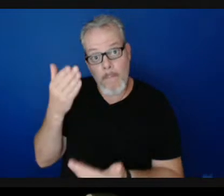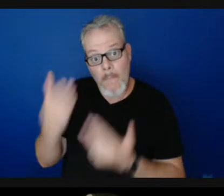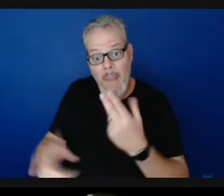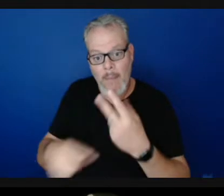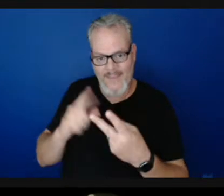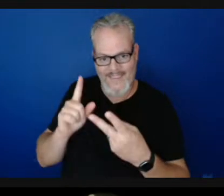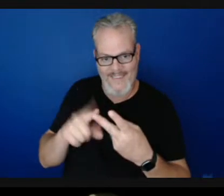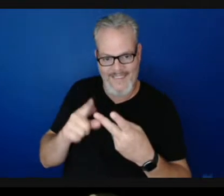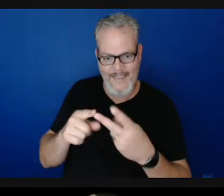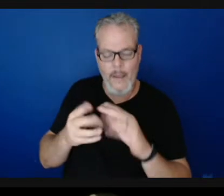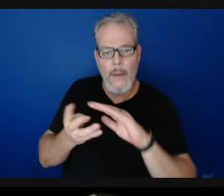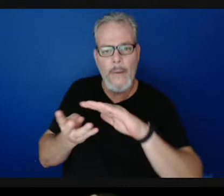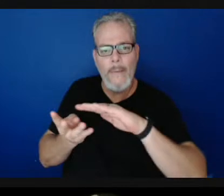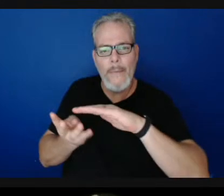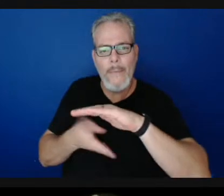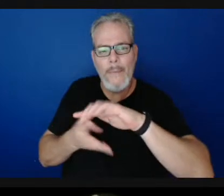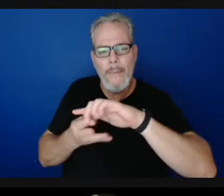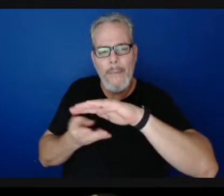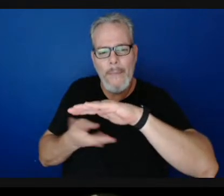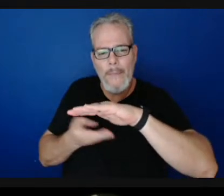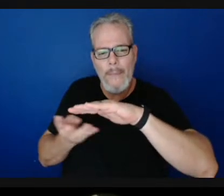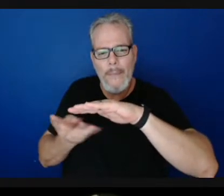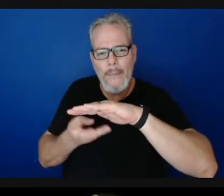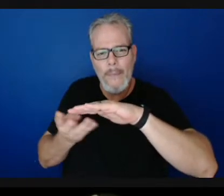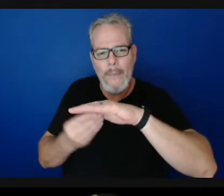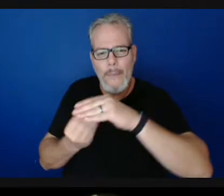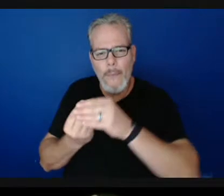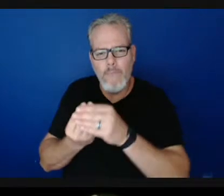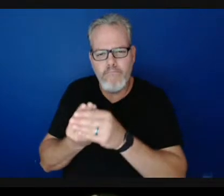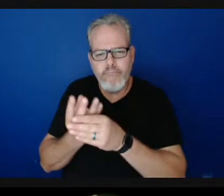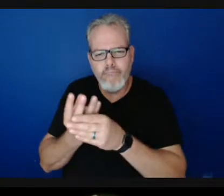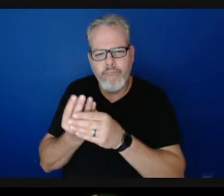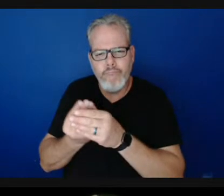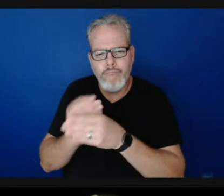of lava into the vents beneath the surface crust on the crater floor.